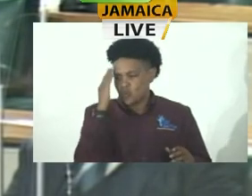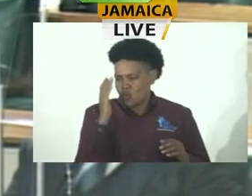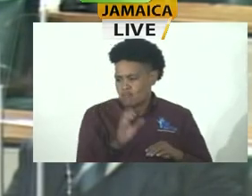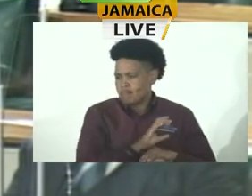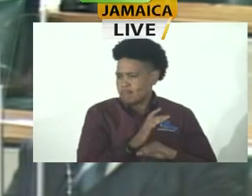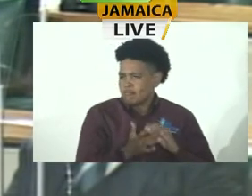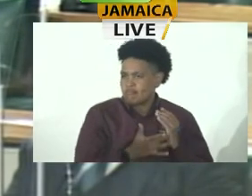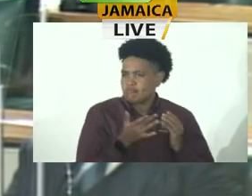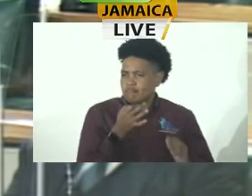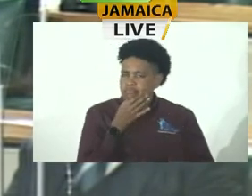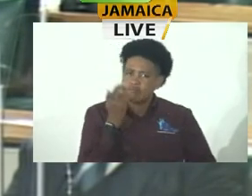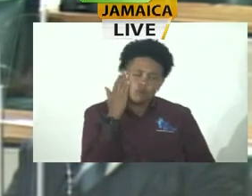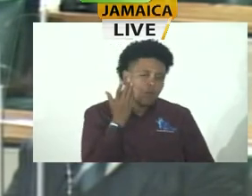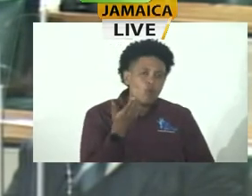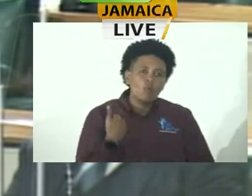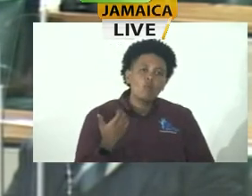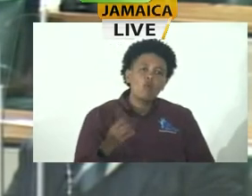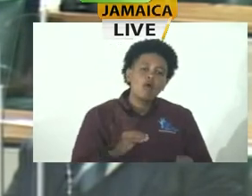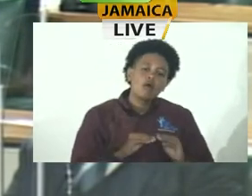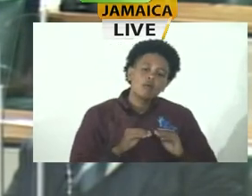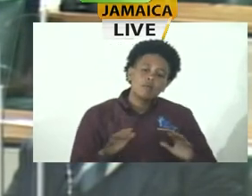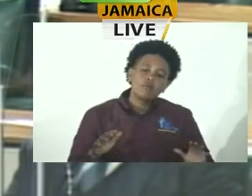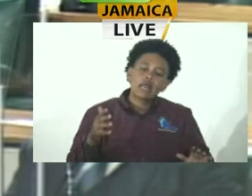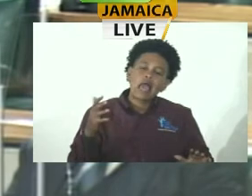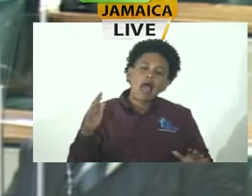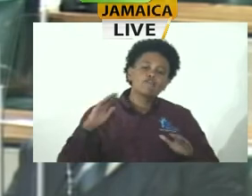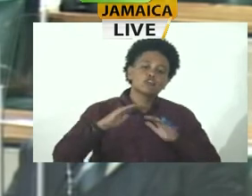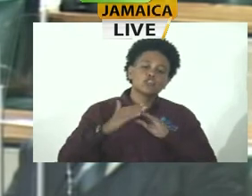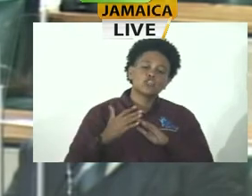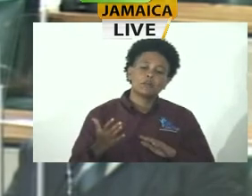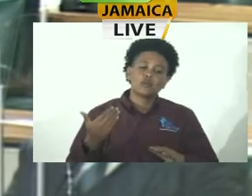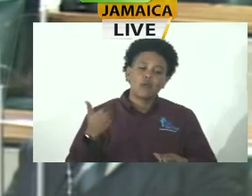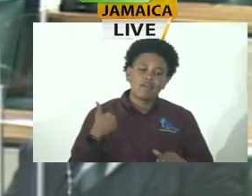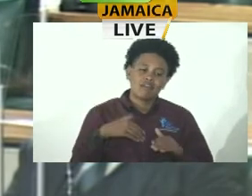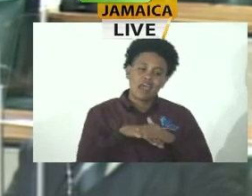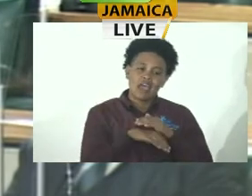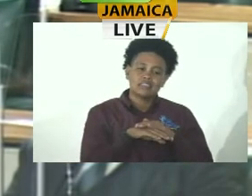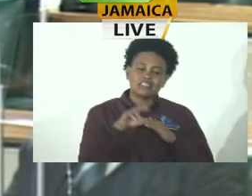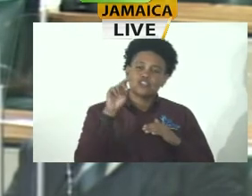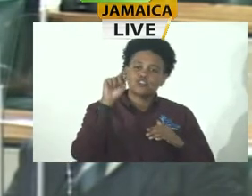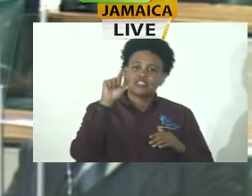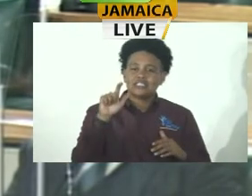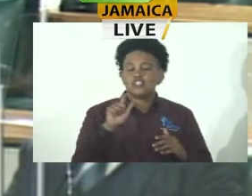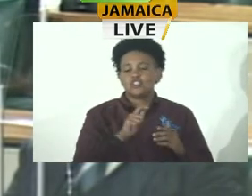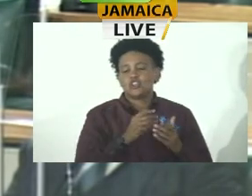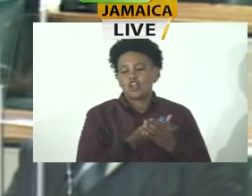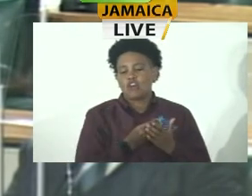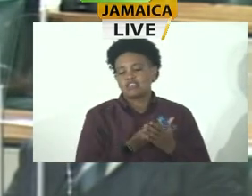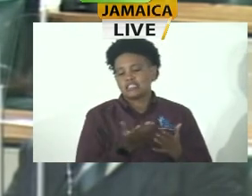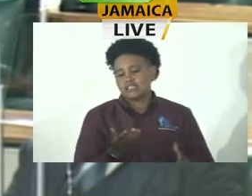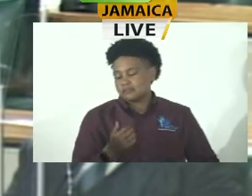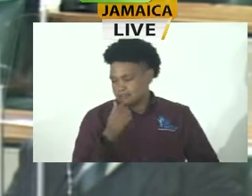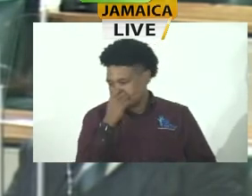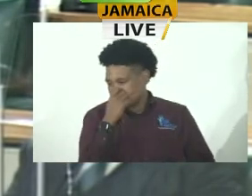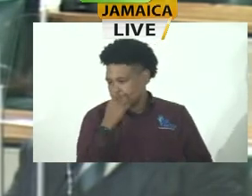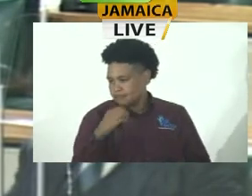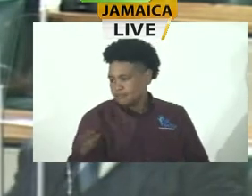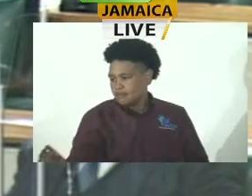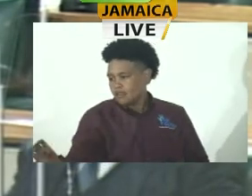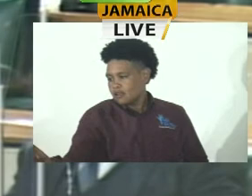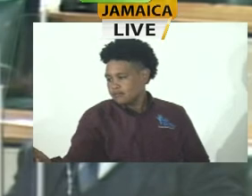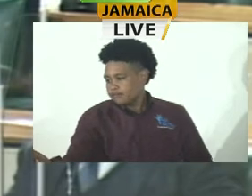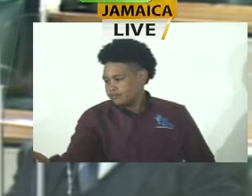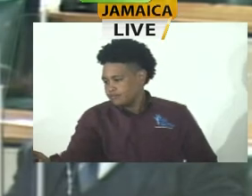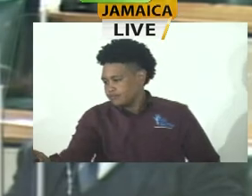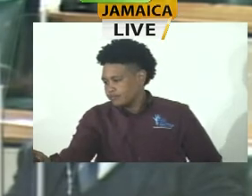society we want the average jamaican to benefit from the convenience and